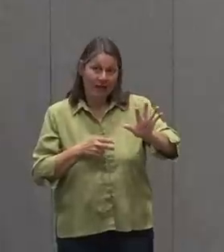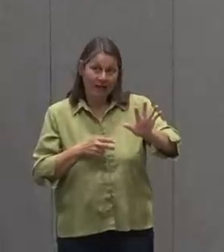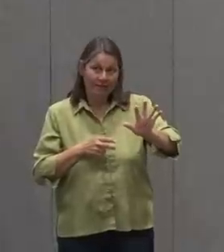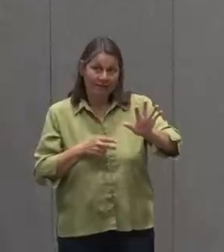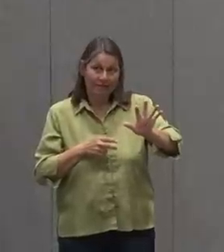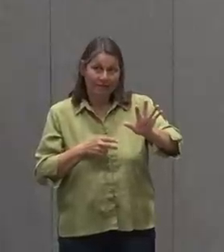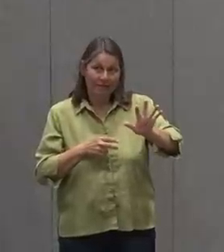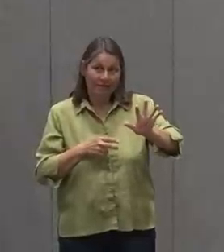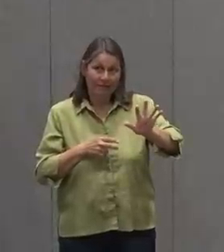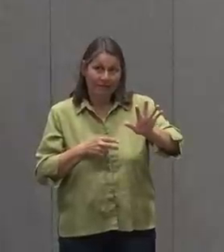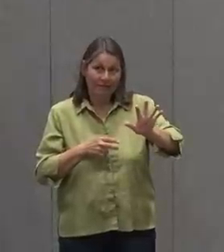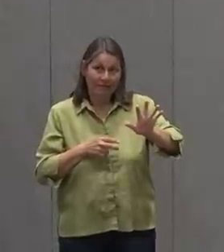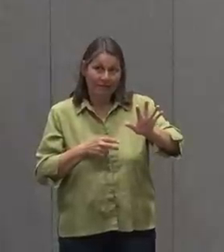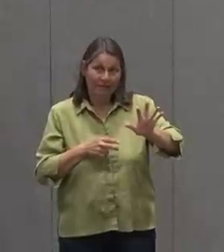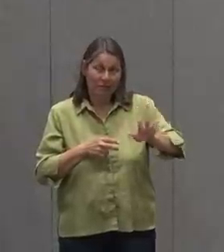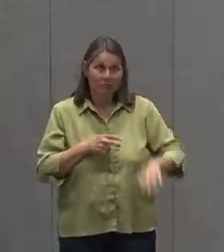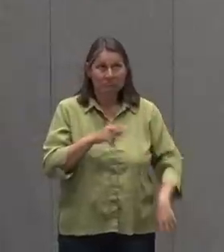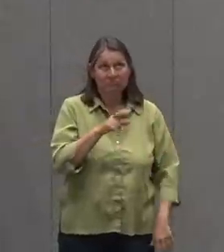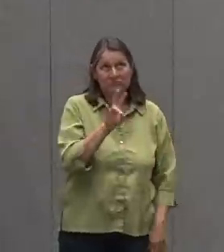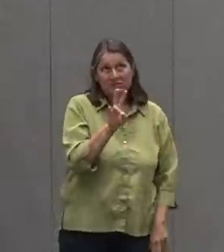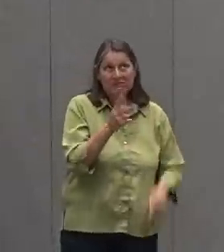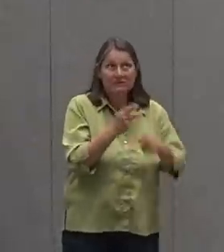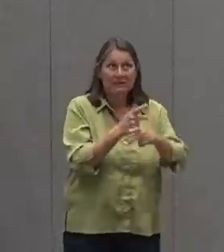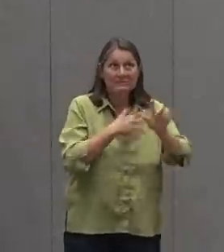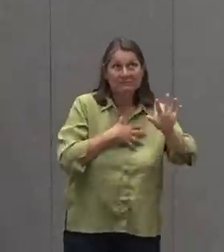735, or 7 times 5 would be 35.